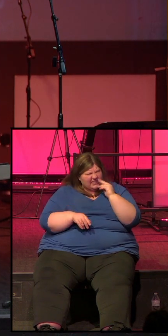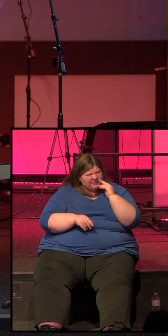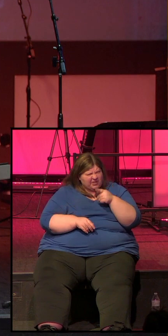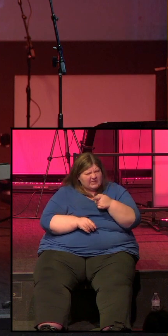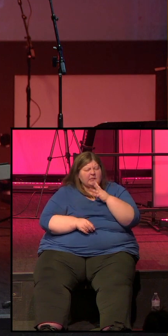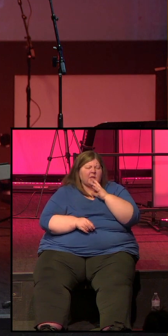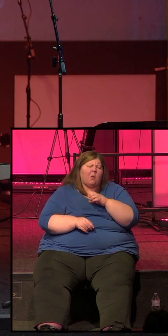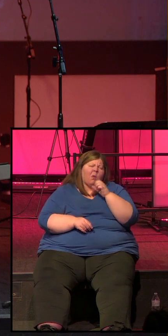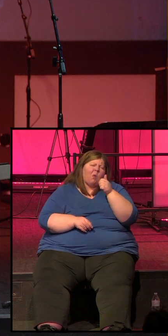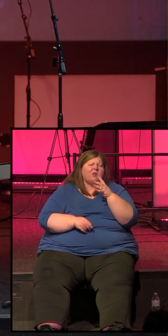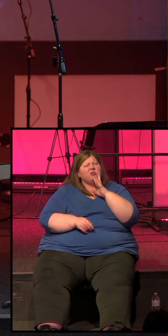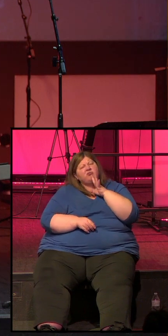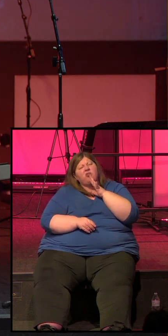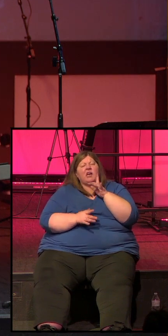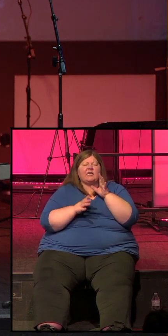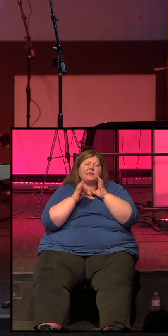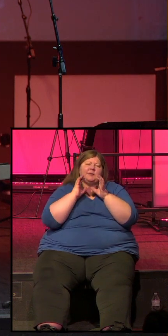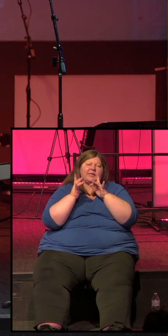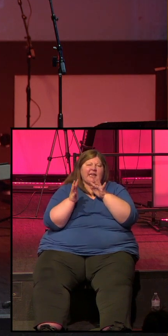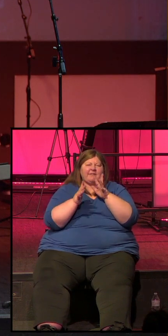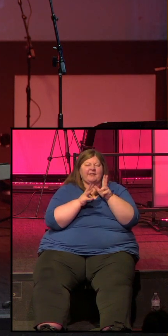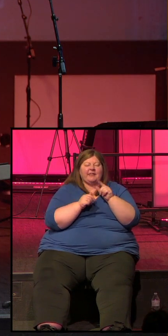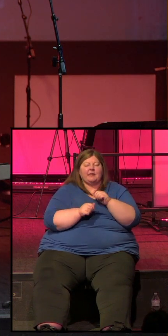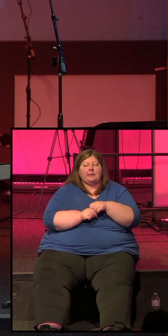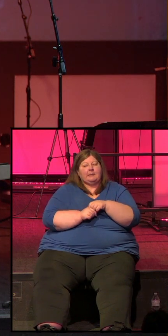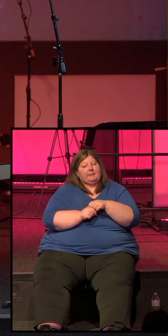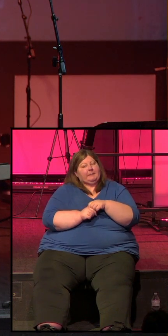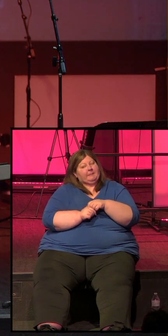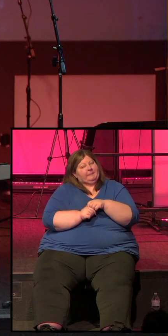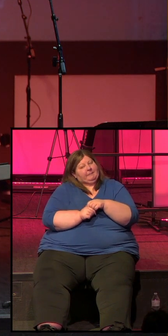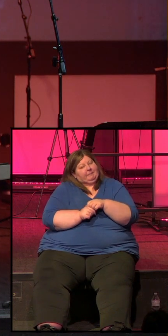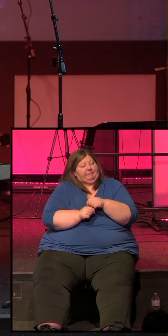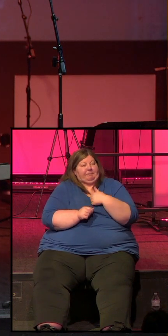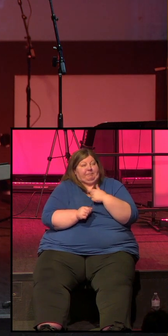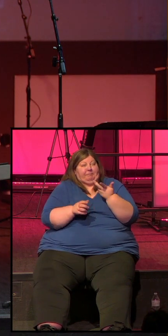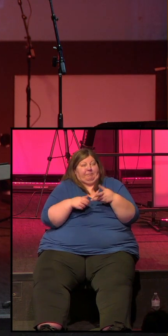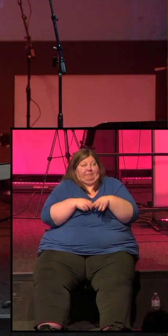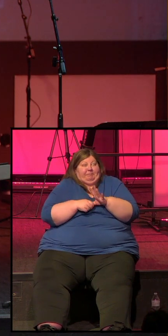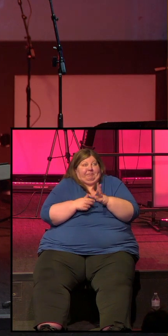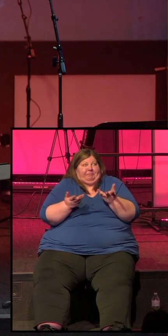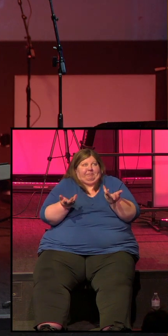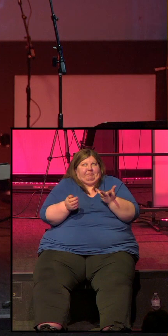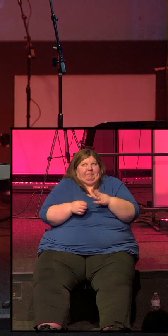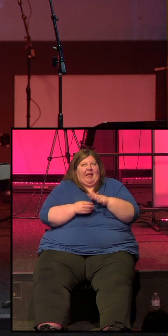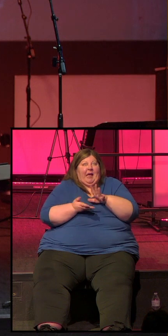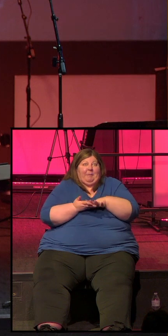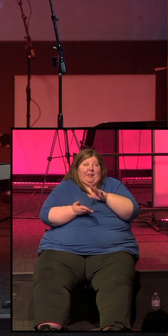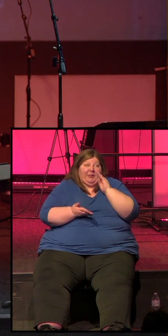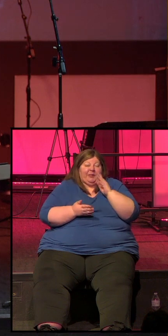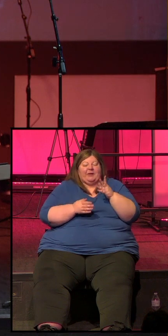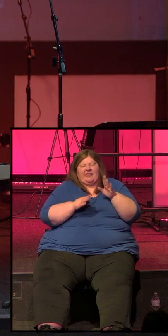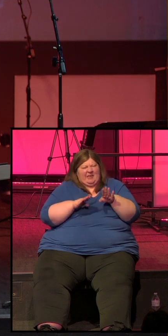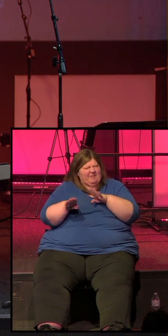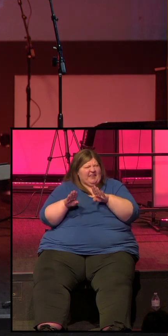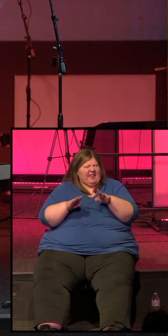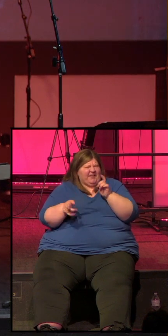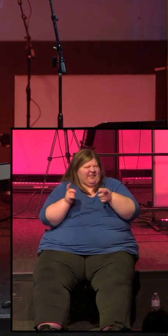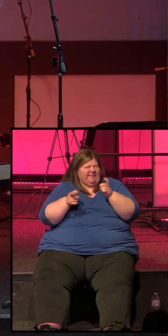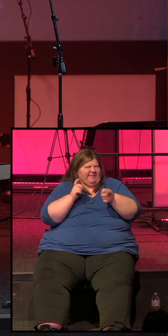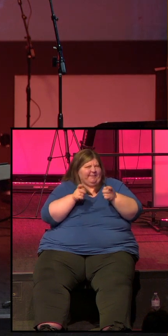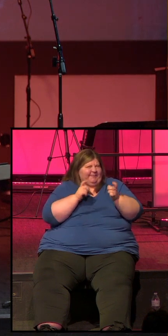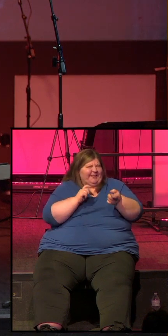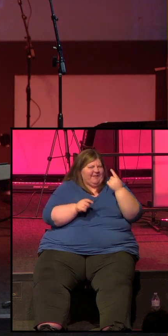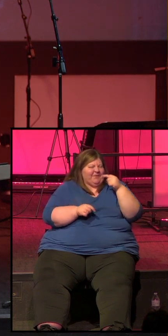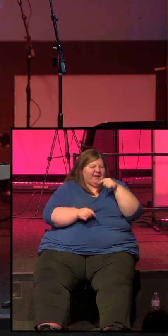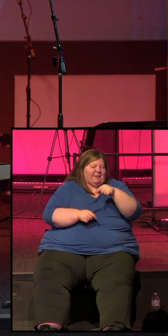gotten older, as he can talk and communicate, I don't know what I'm doing, right? We're working on like some behavioral modification things